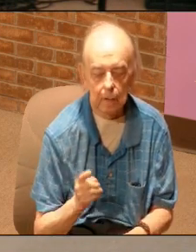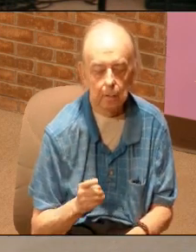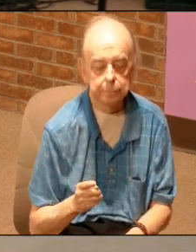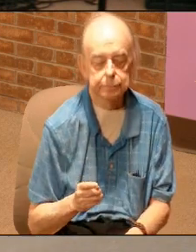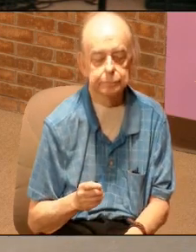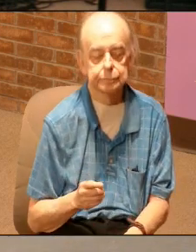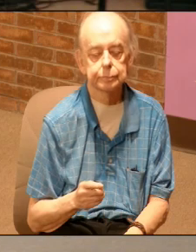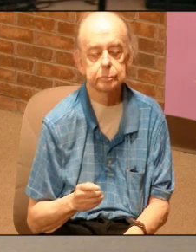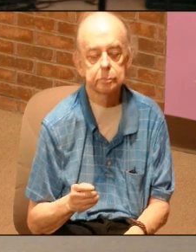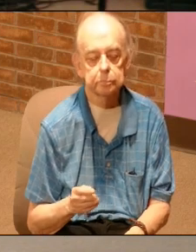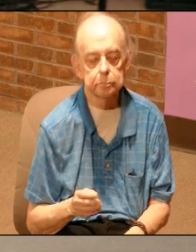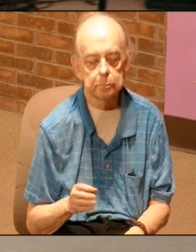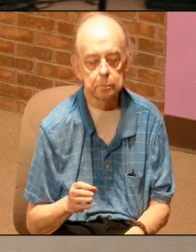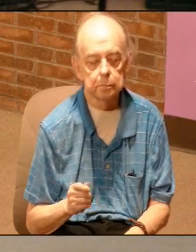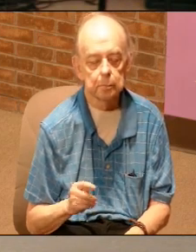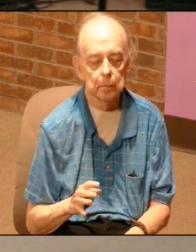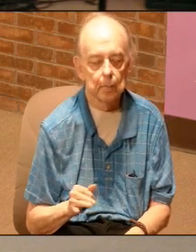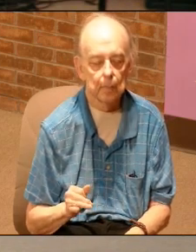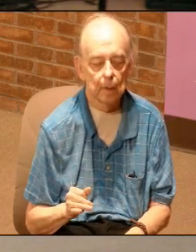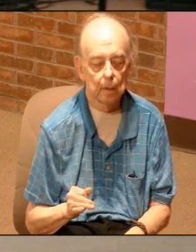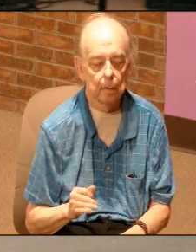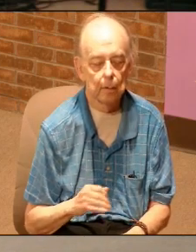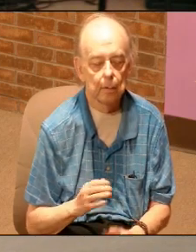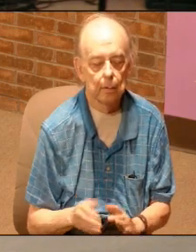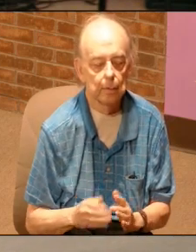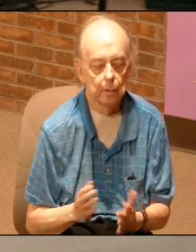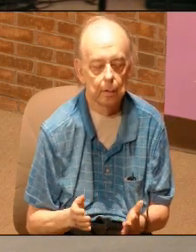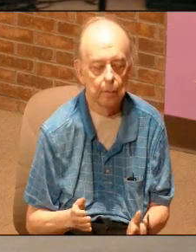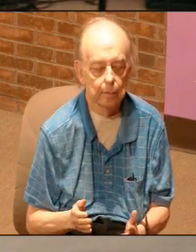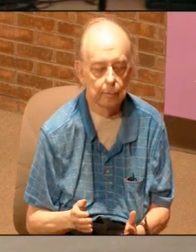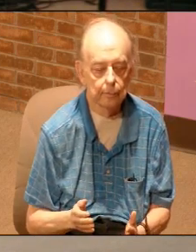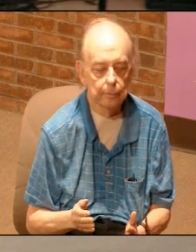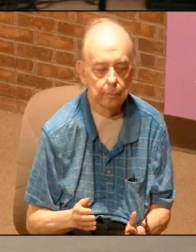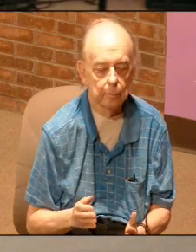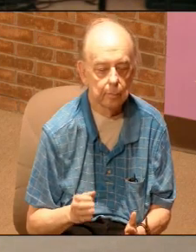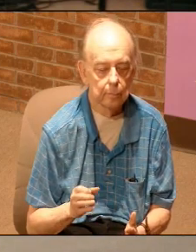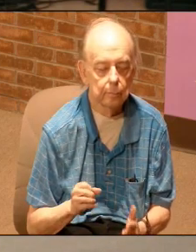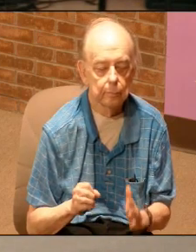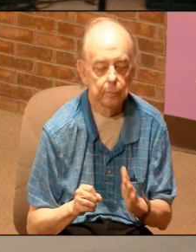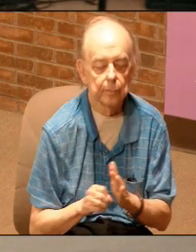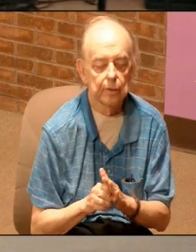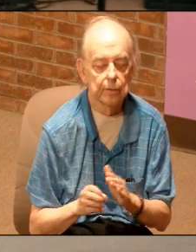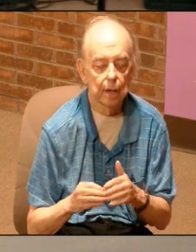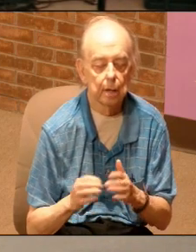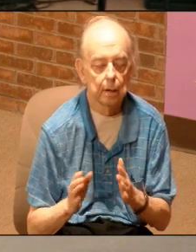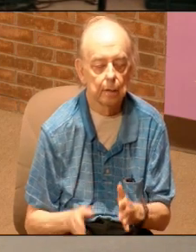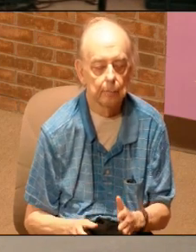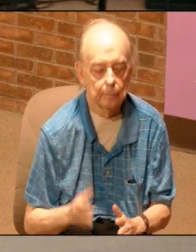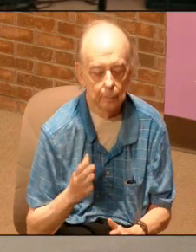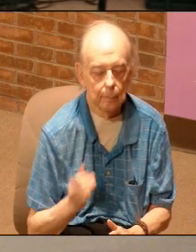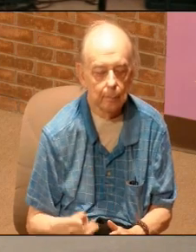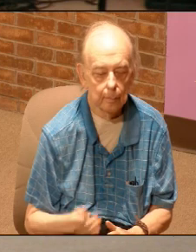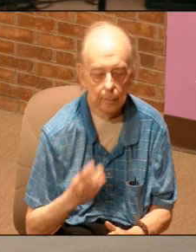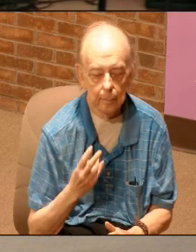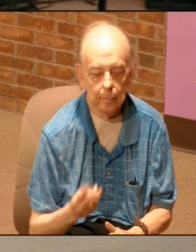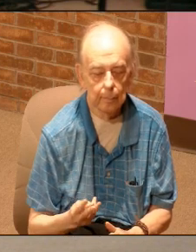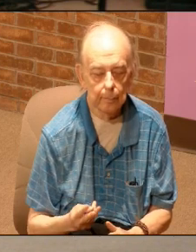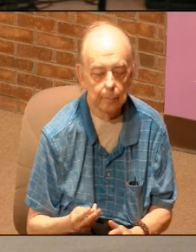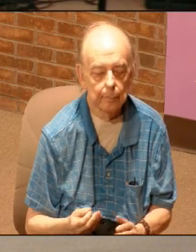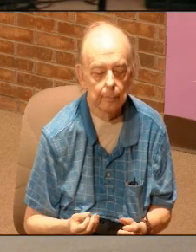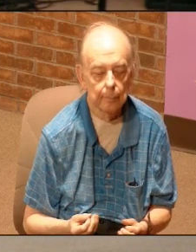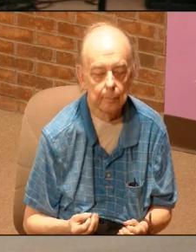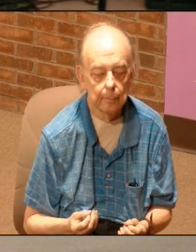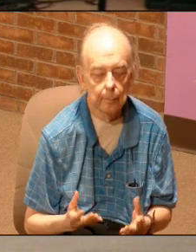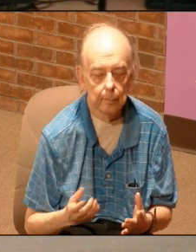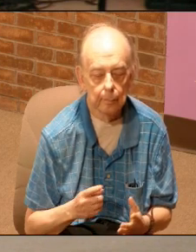into the county leaders. Then we'll go from the county leaders, we'll go to the state leaders. This is why you're seeing a lot of